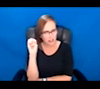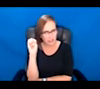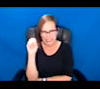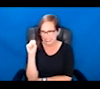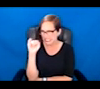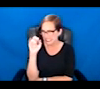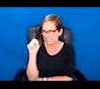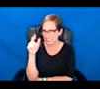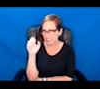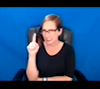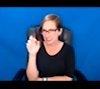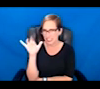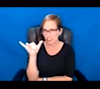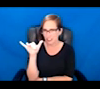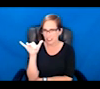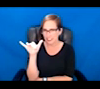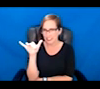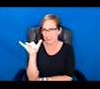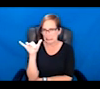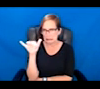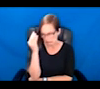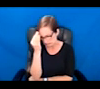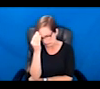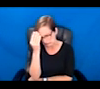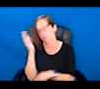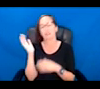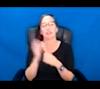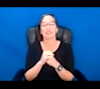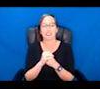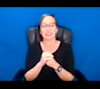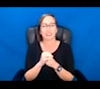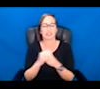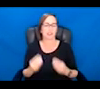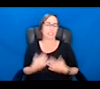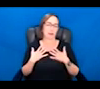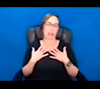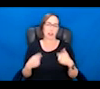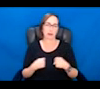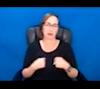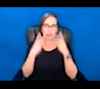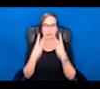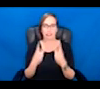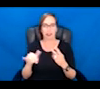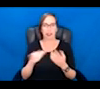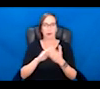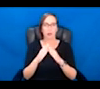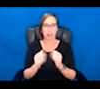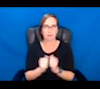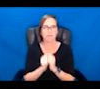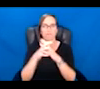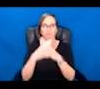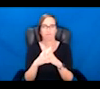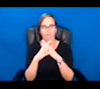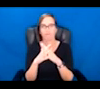Singletary, I believe, and now this all off down my head, but was just inspired to see that community that was coming together in that